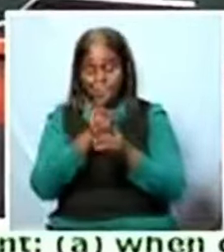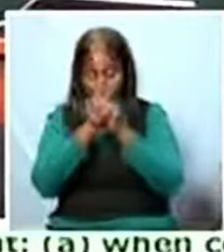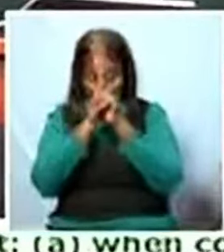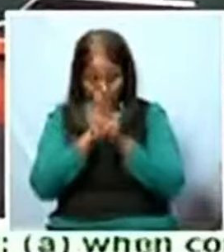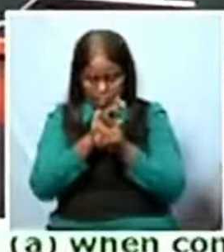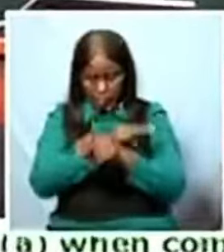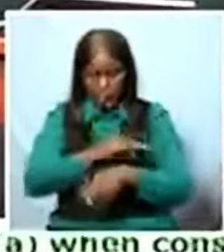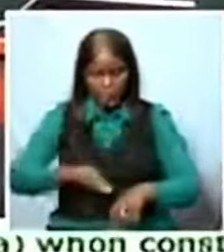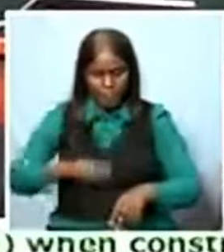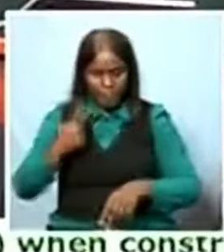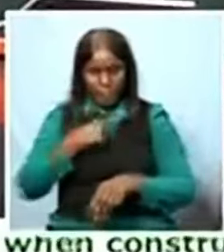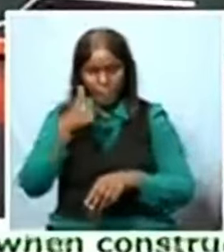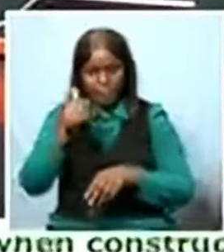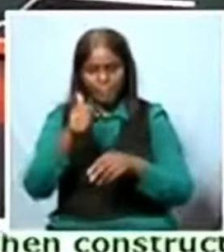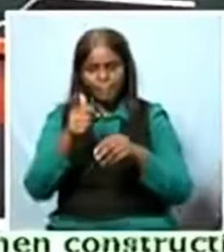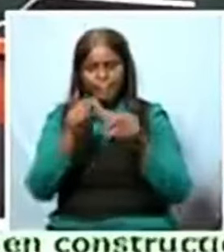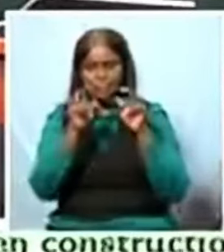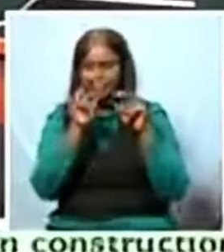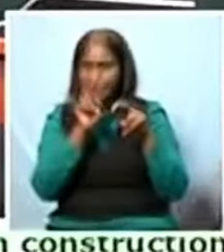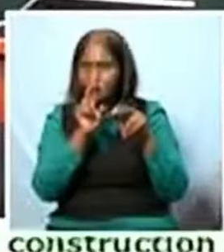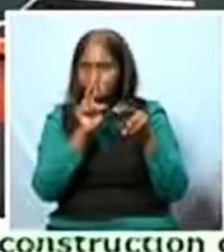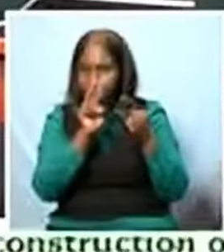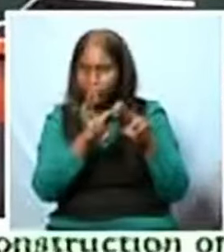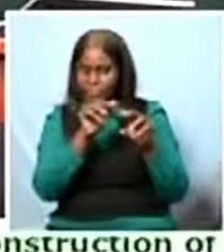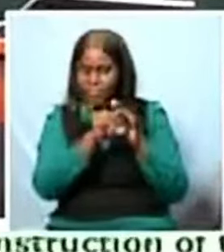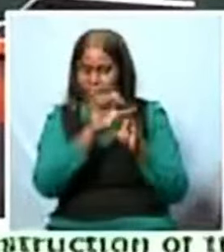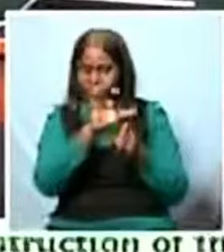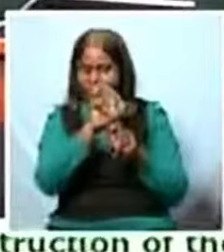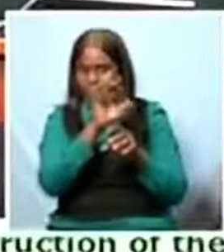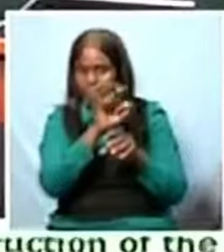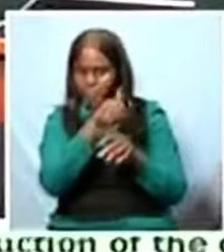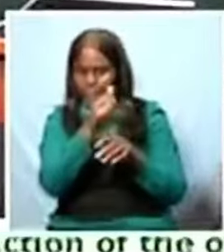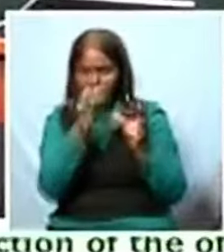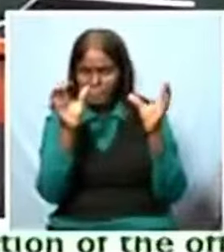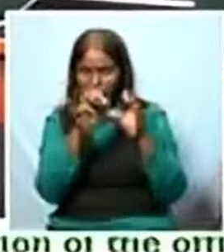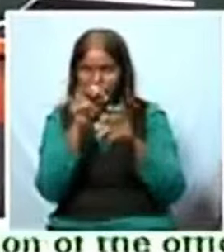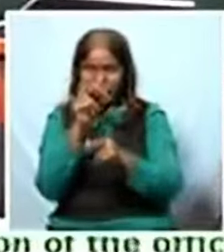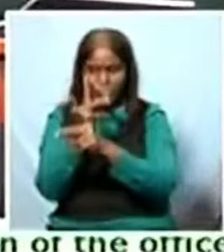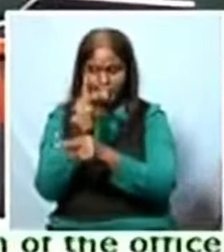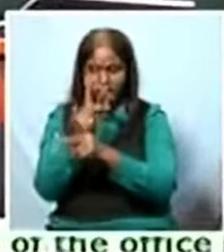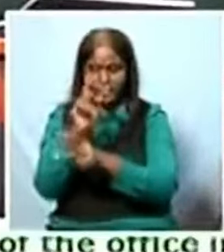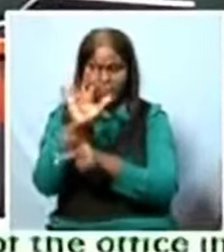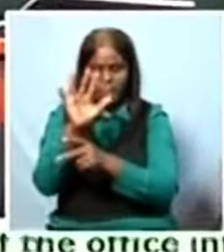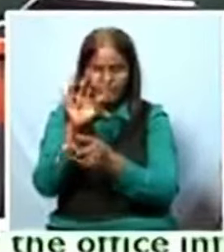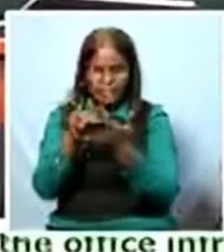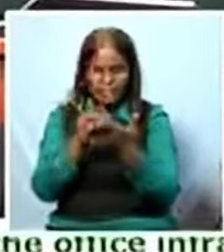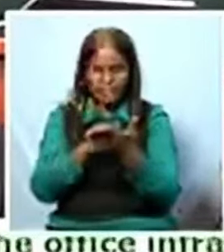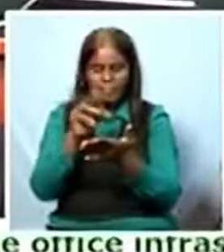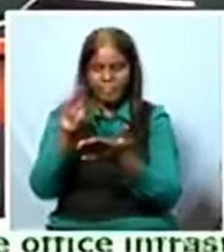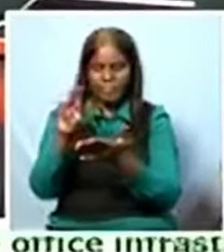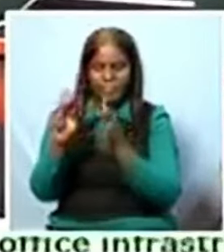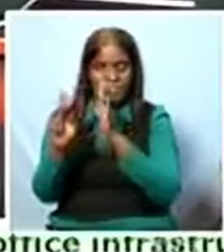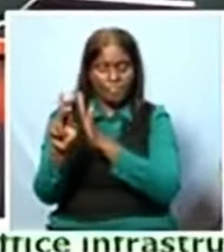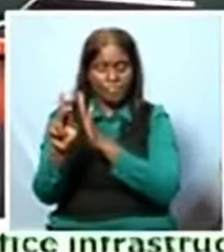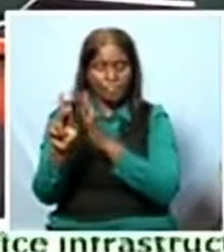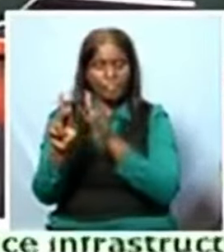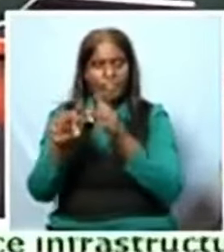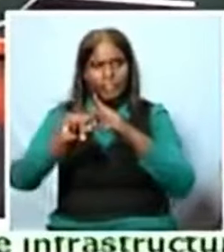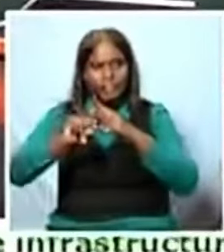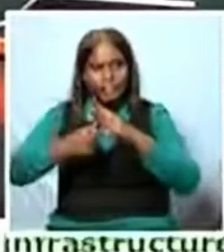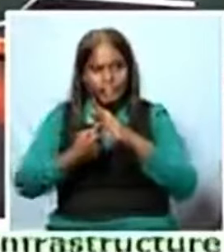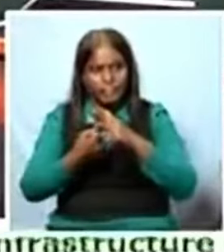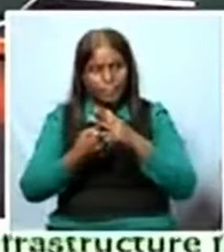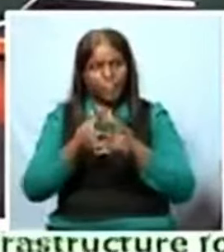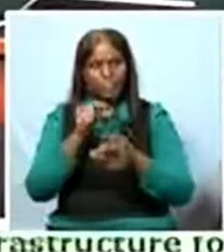of Parliament is part to the CDF committee, had set aside 5 million kwacha to commence